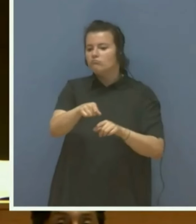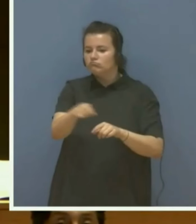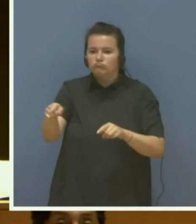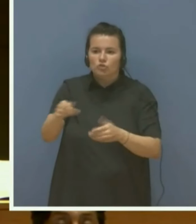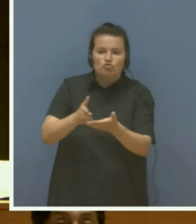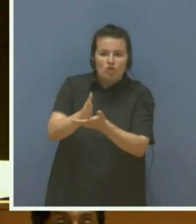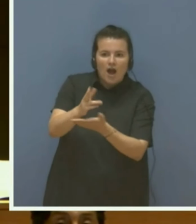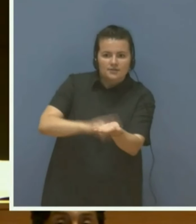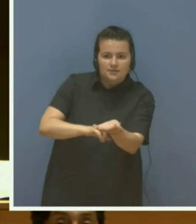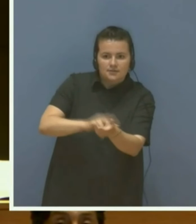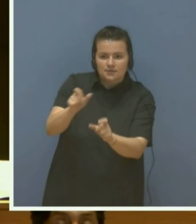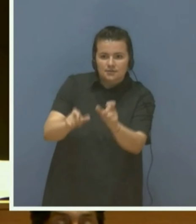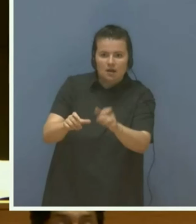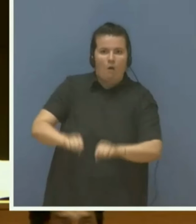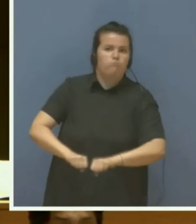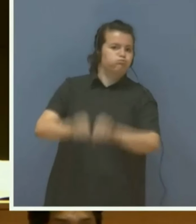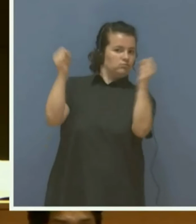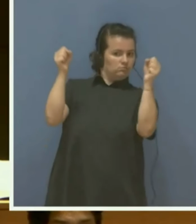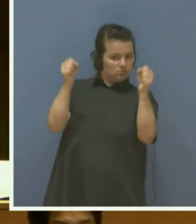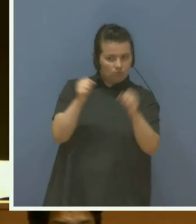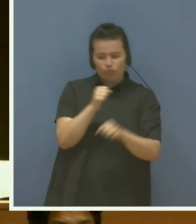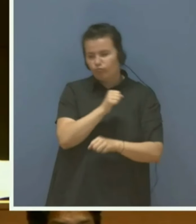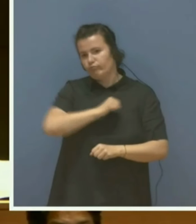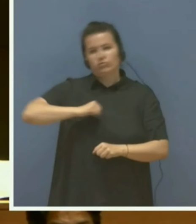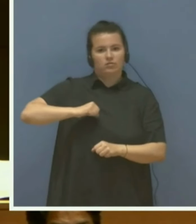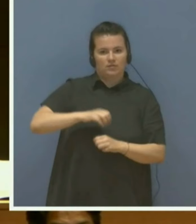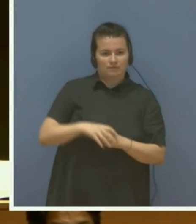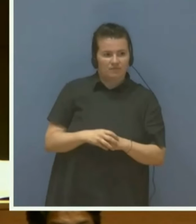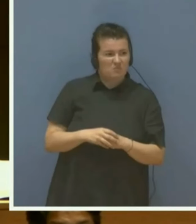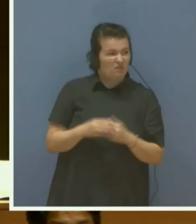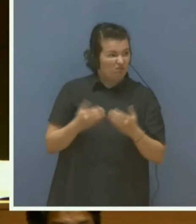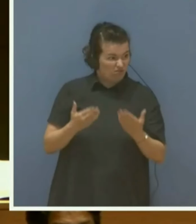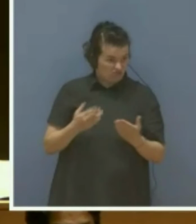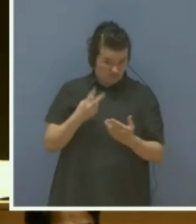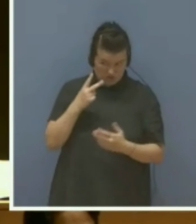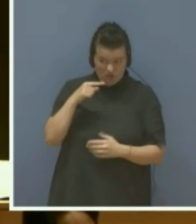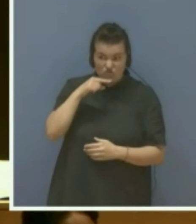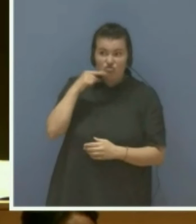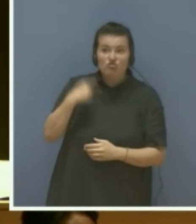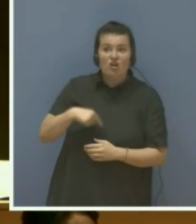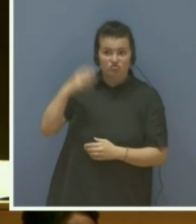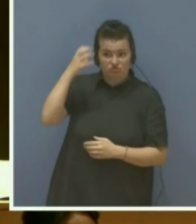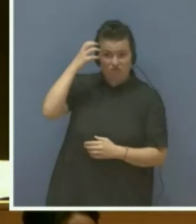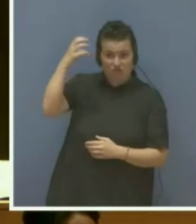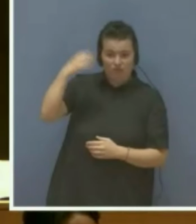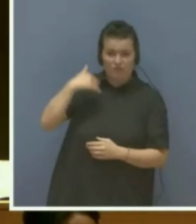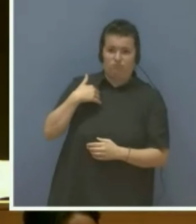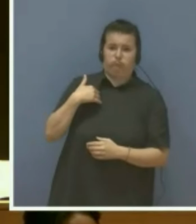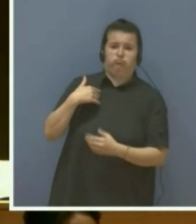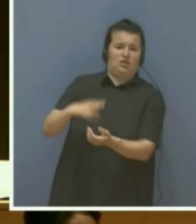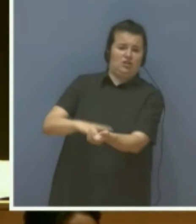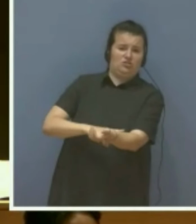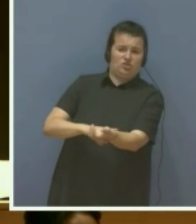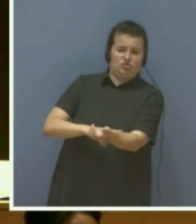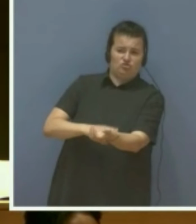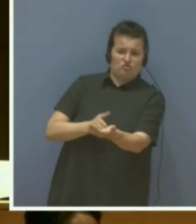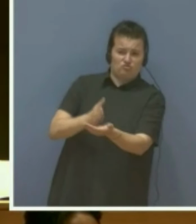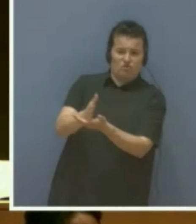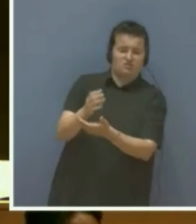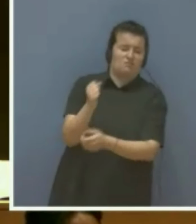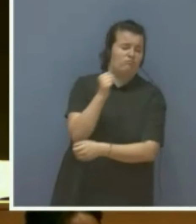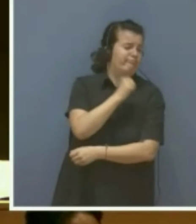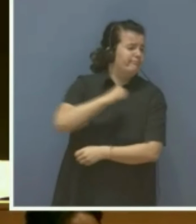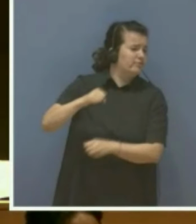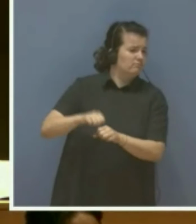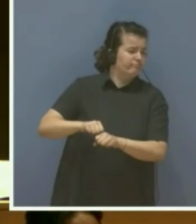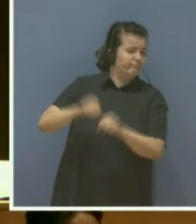however, we clearly see how the Russian government not only violates Indigenous rights domestically, but treats